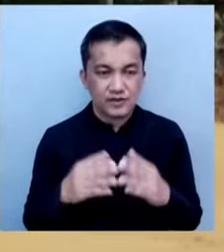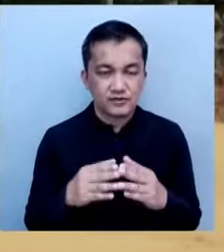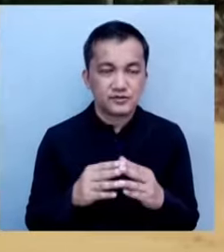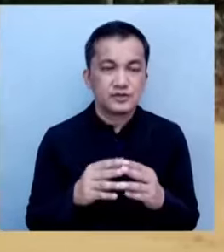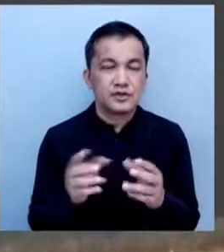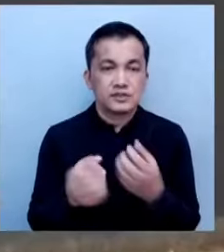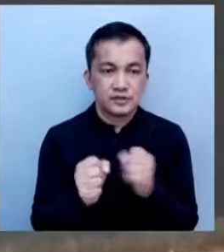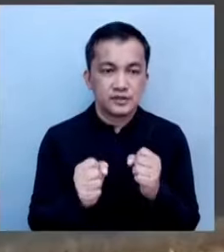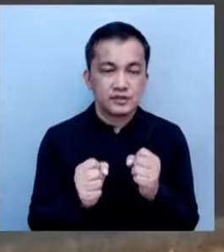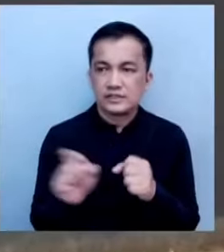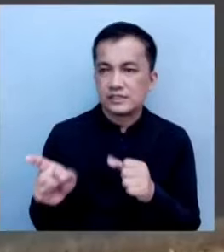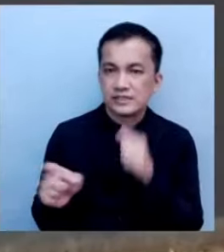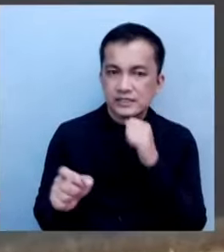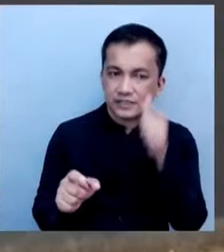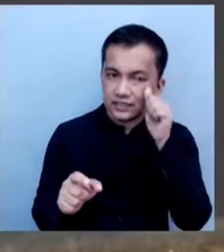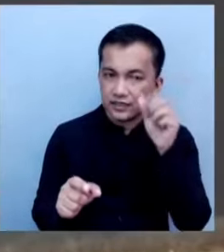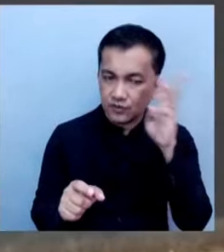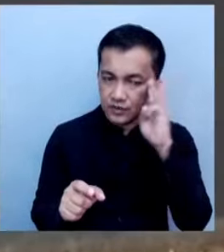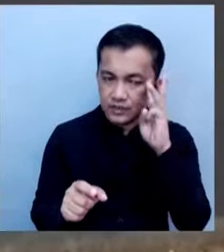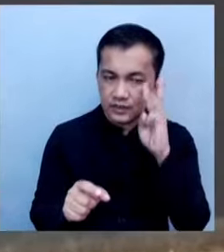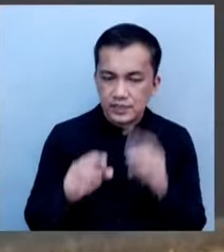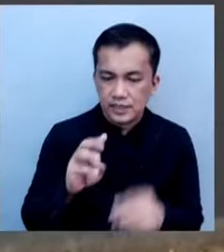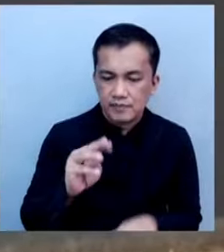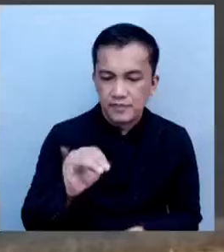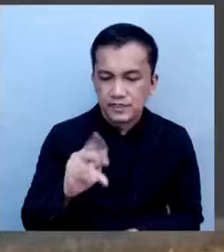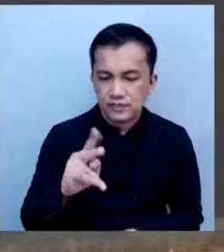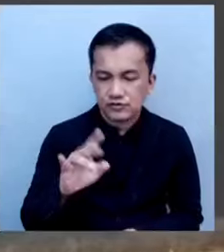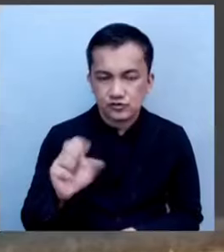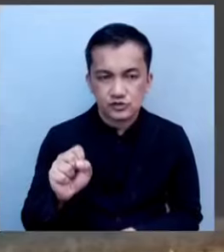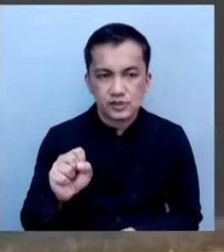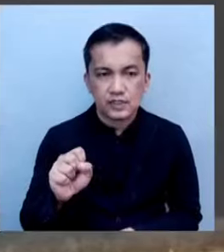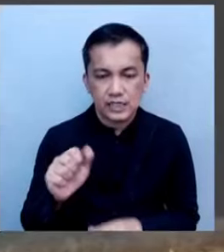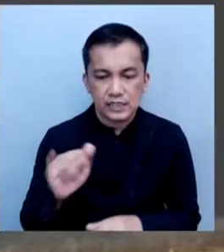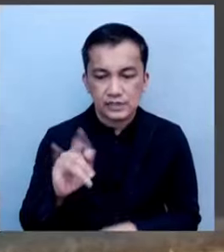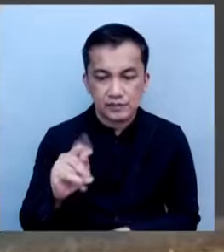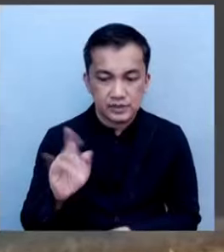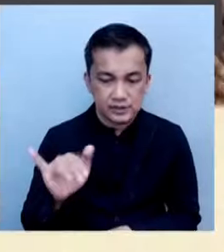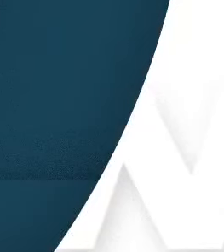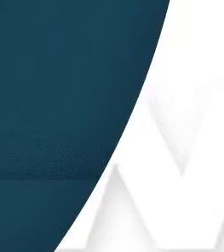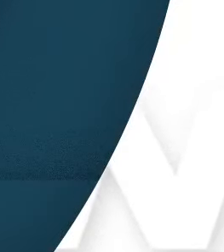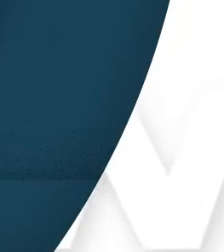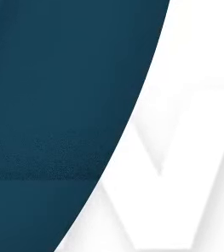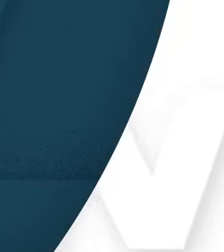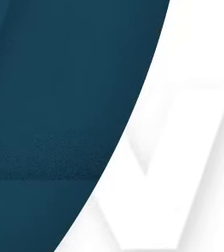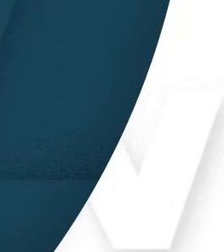aware of any specific malicious cyber activity linked with the disruption.